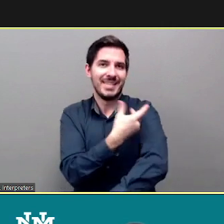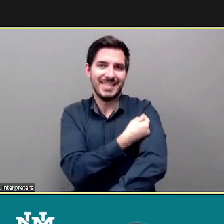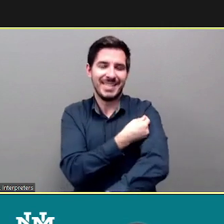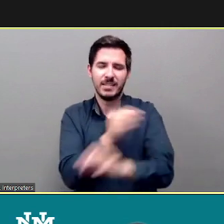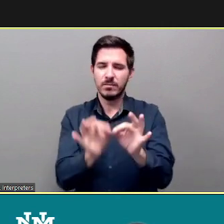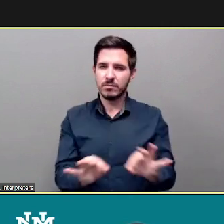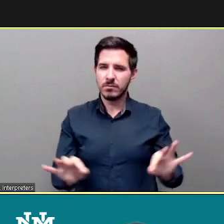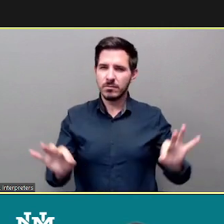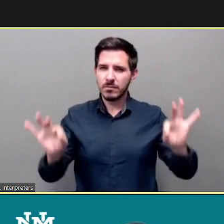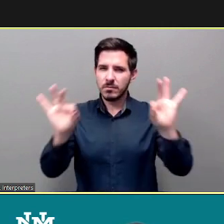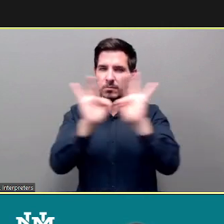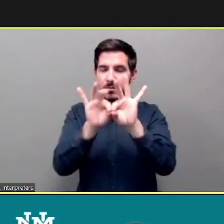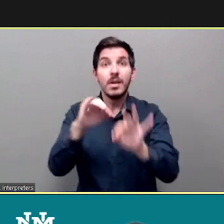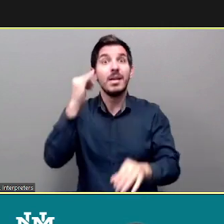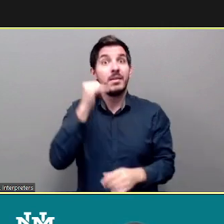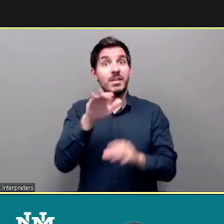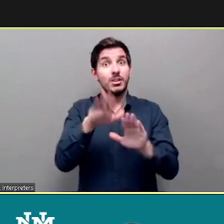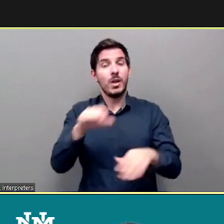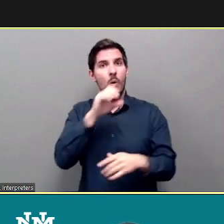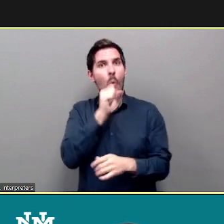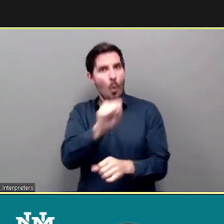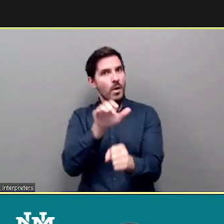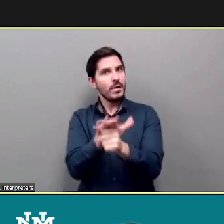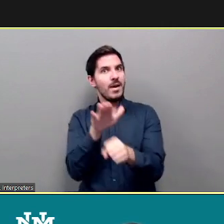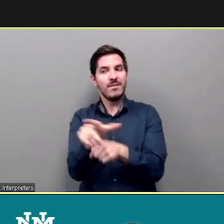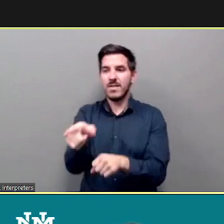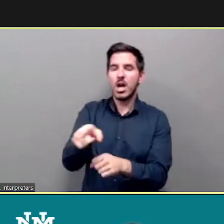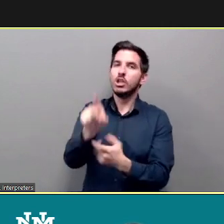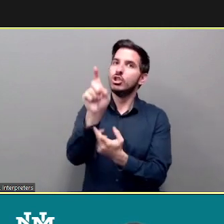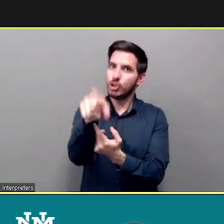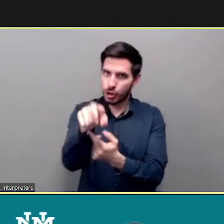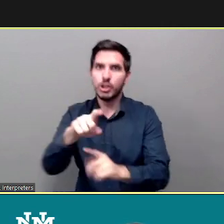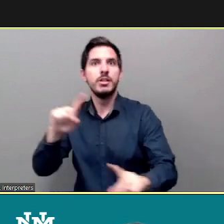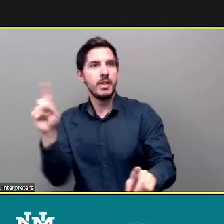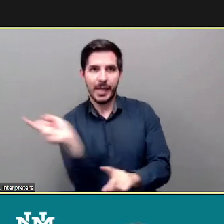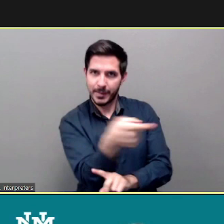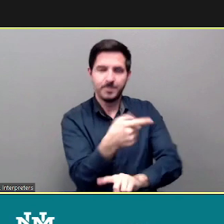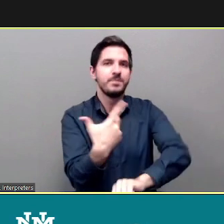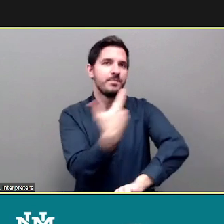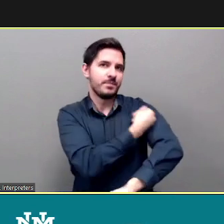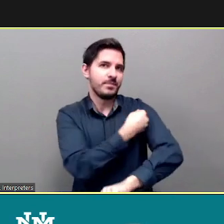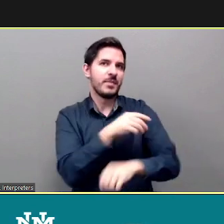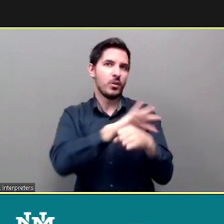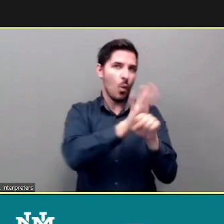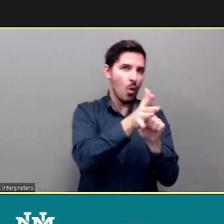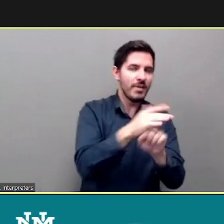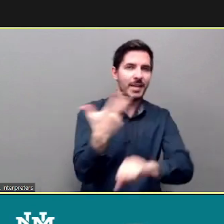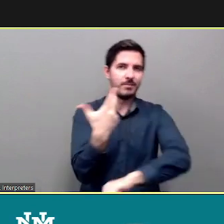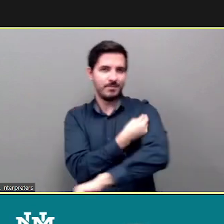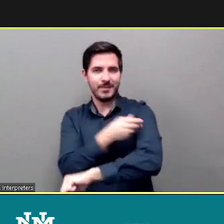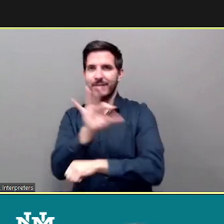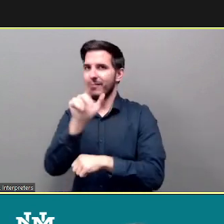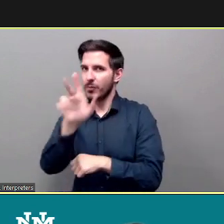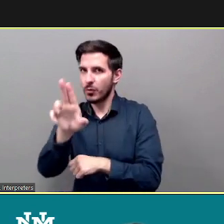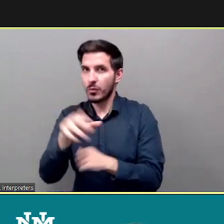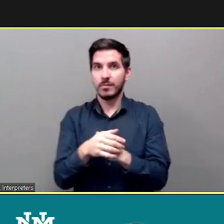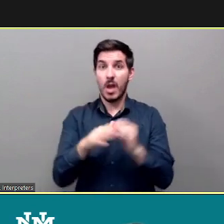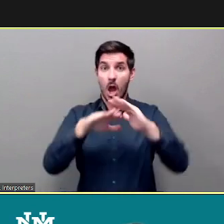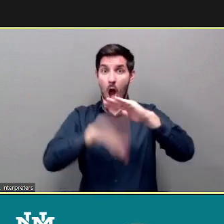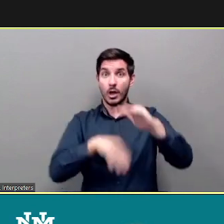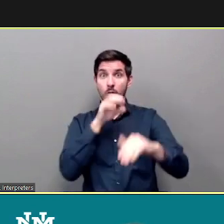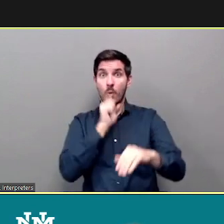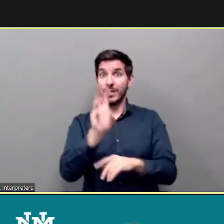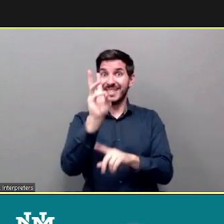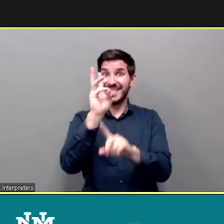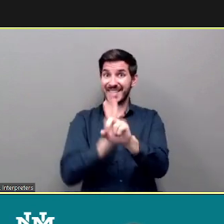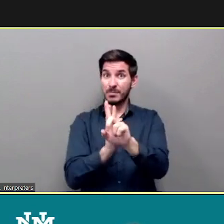for vaccines should get their flu and or COVID vaccine. If children are under 6 months of age, those are the children we really